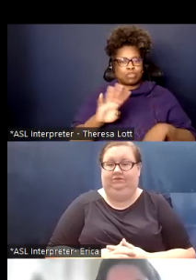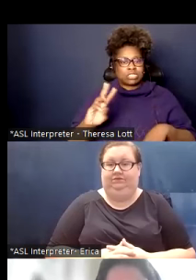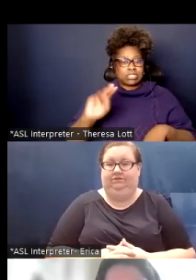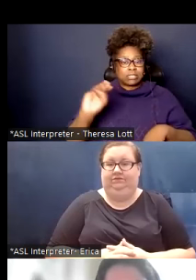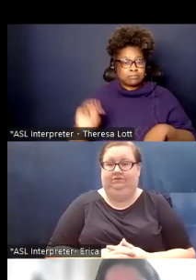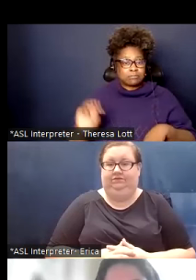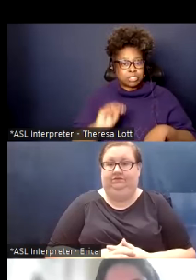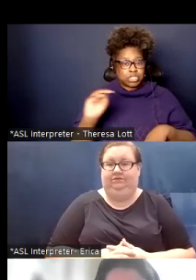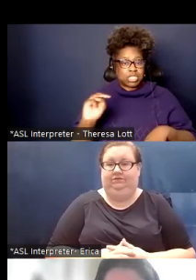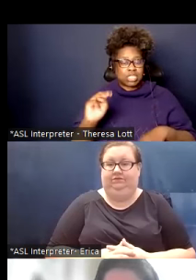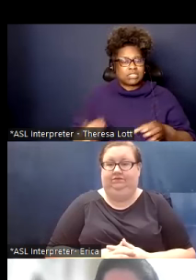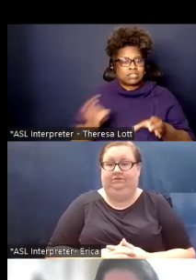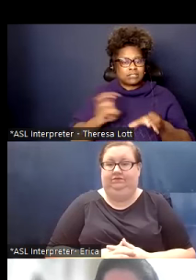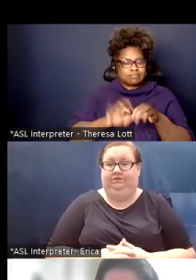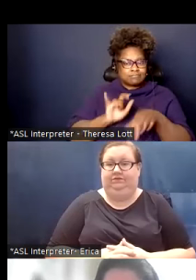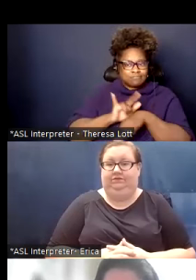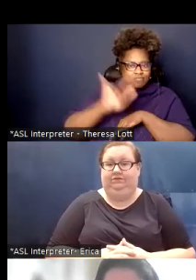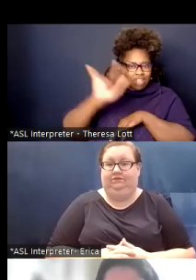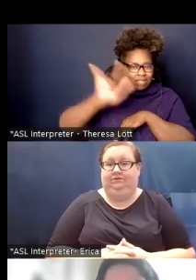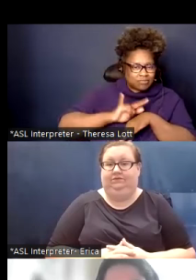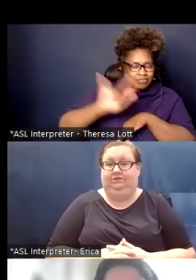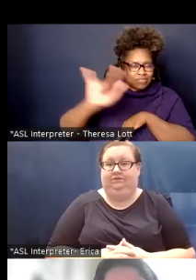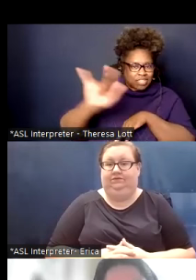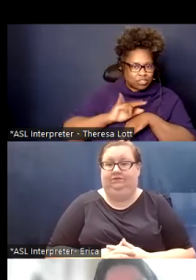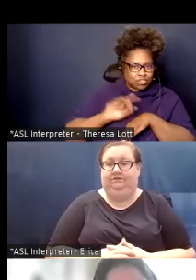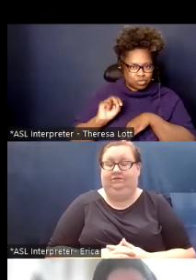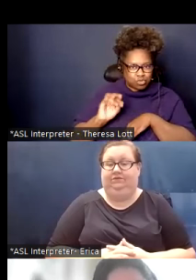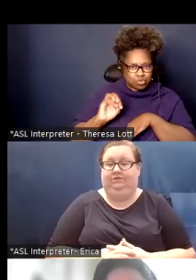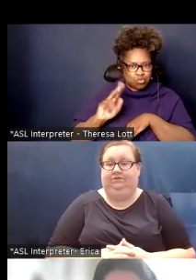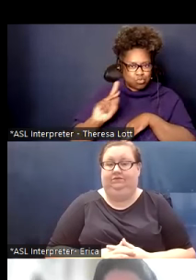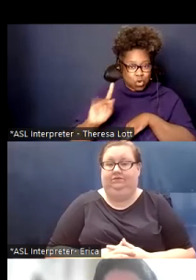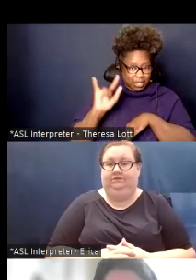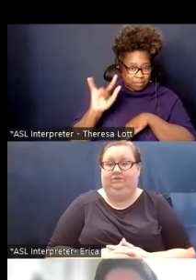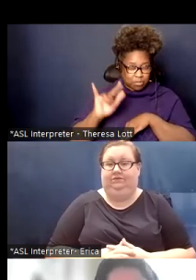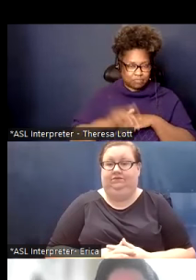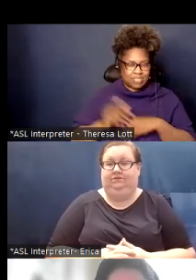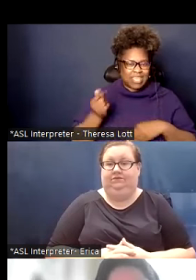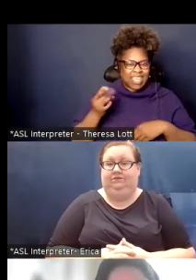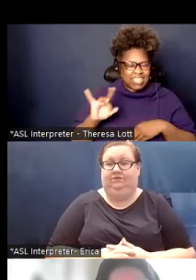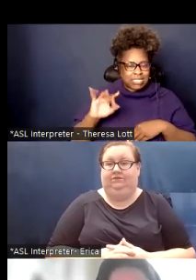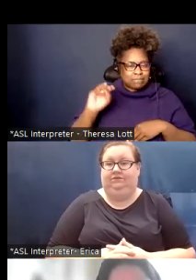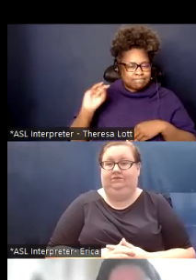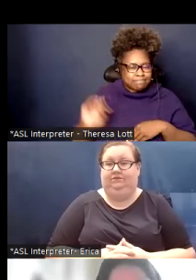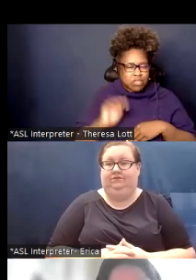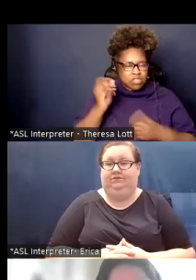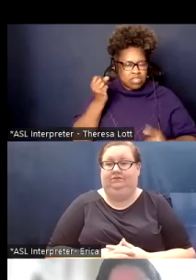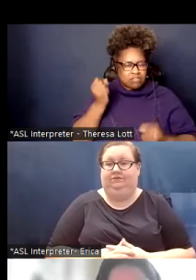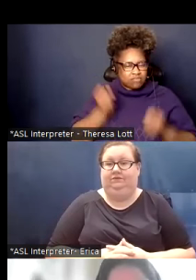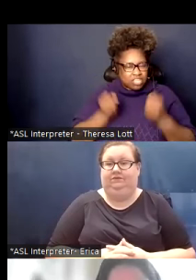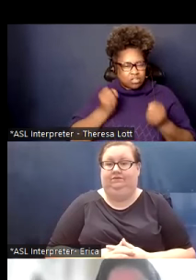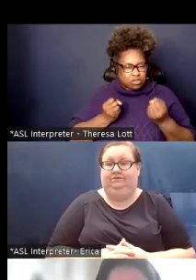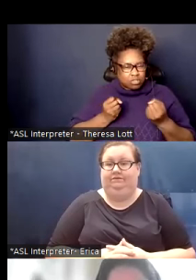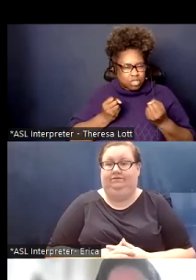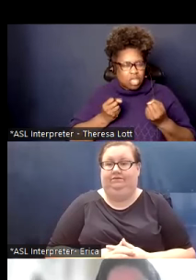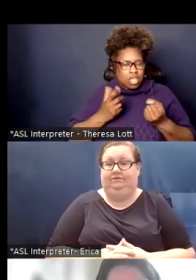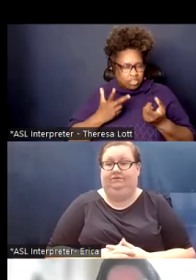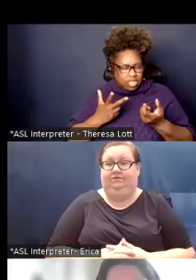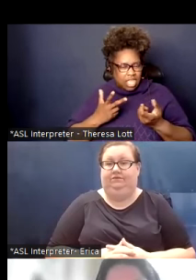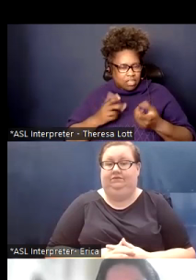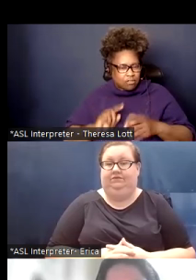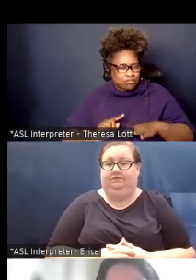passengers boarded flights at Newark Airport. 18 million vehicles crossed through the region into New York